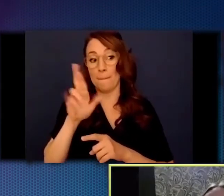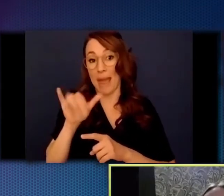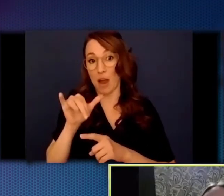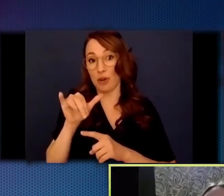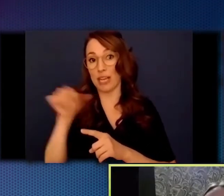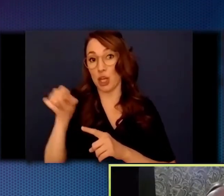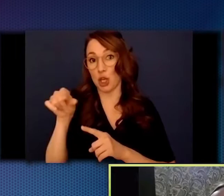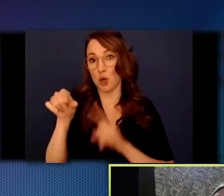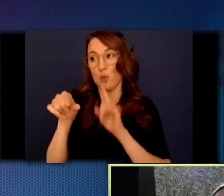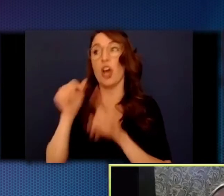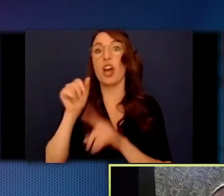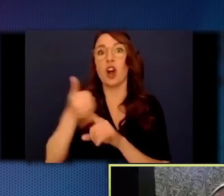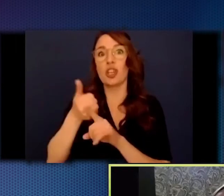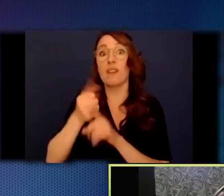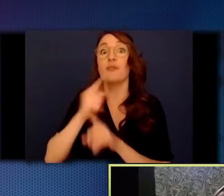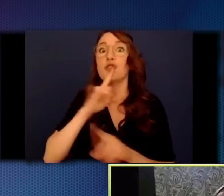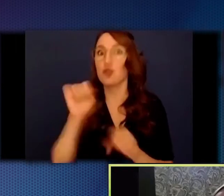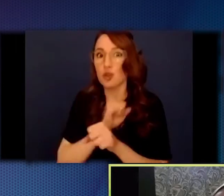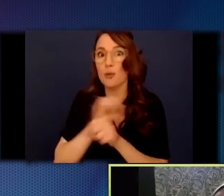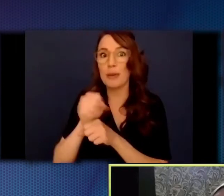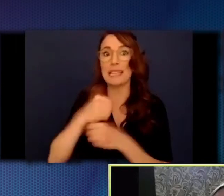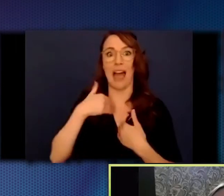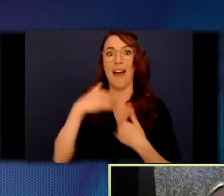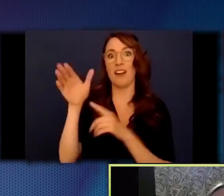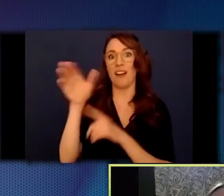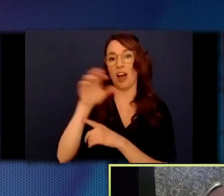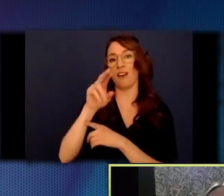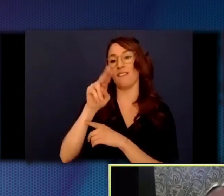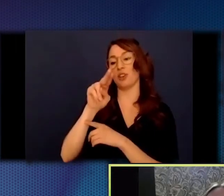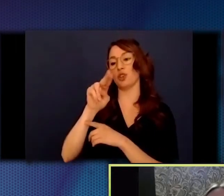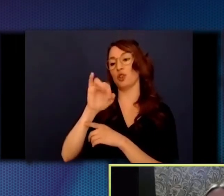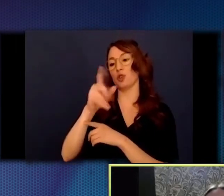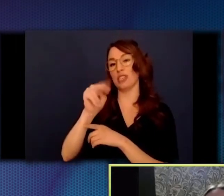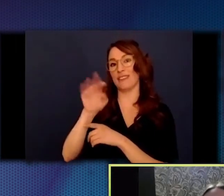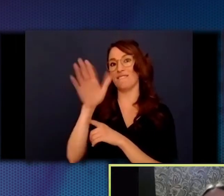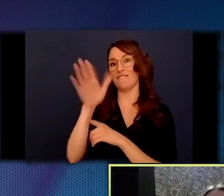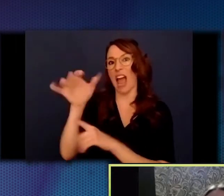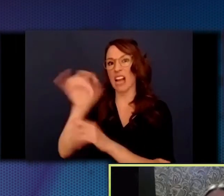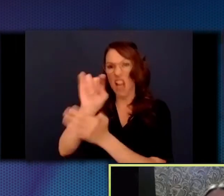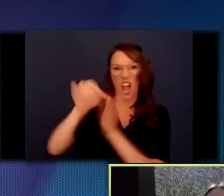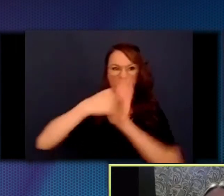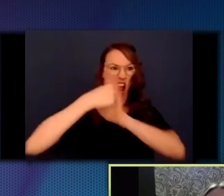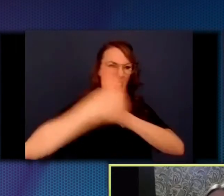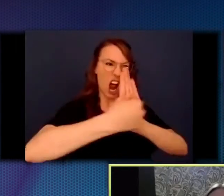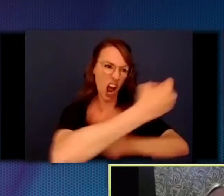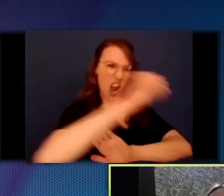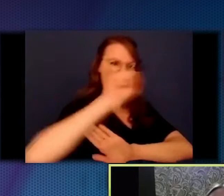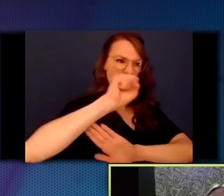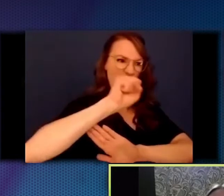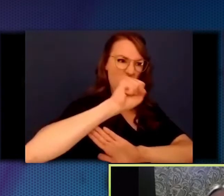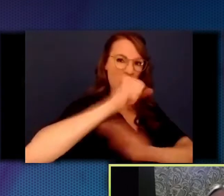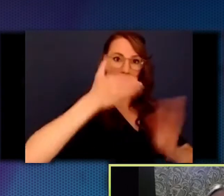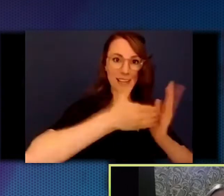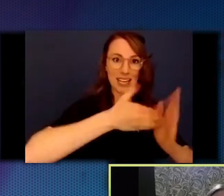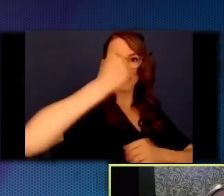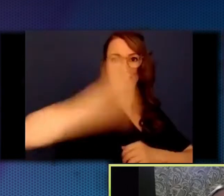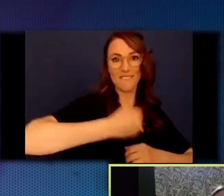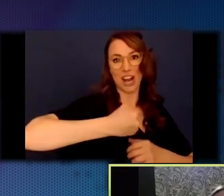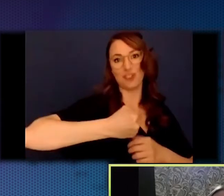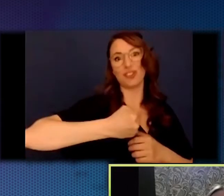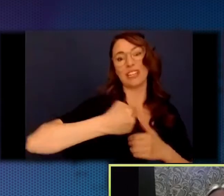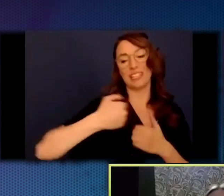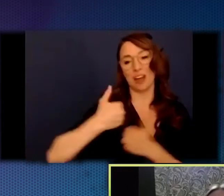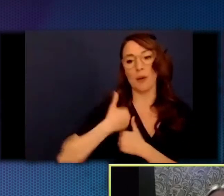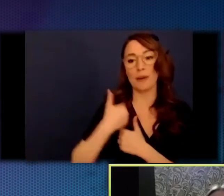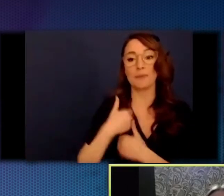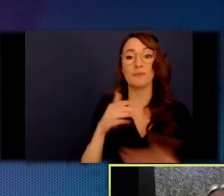reproduction was Ray, 30 West All Saints Street. Dr. Bourne lived and practiced medicine here from 1903 to 1953. The